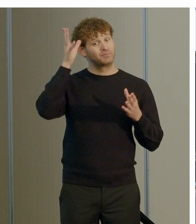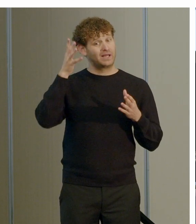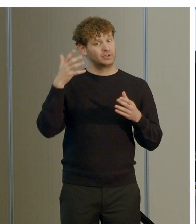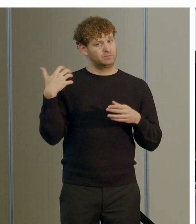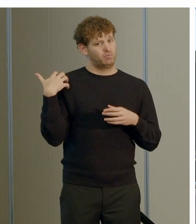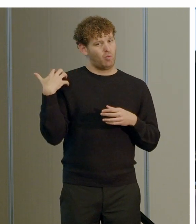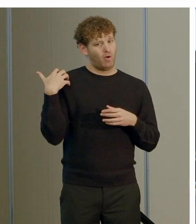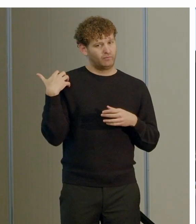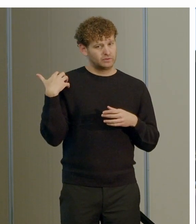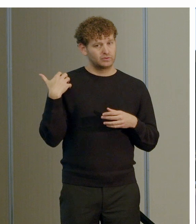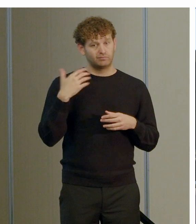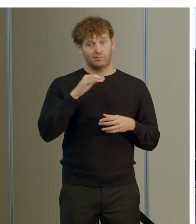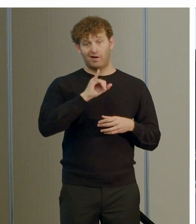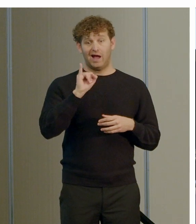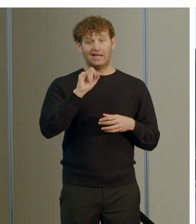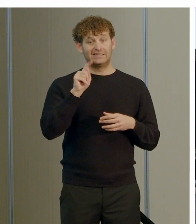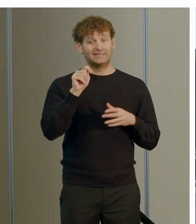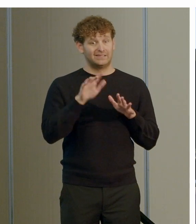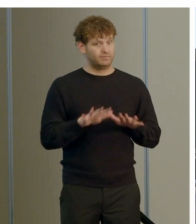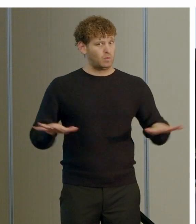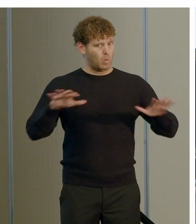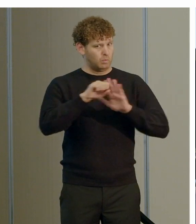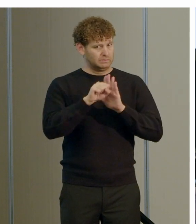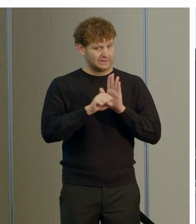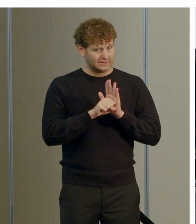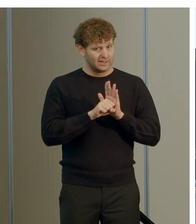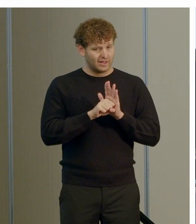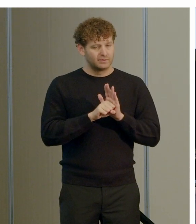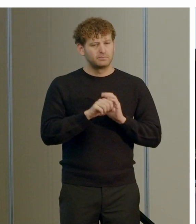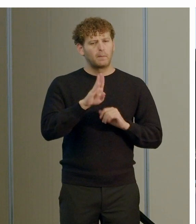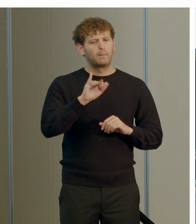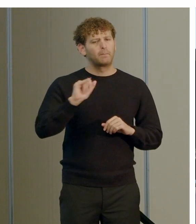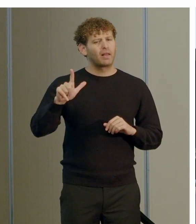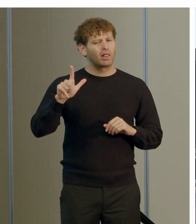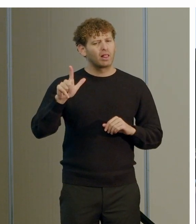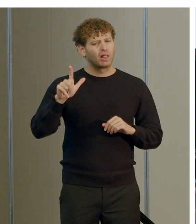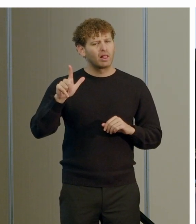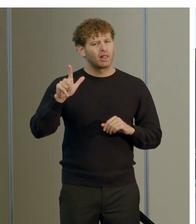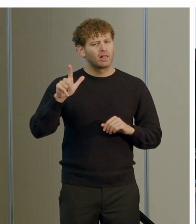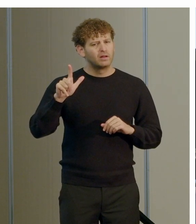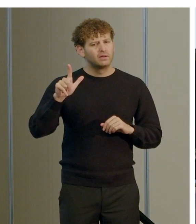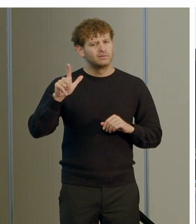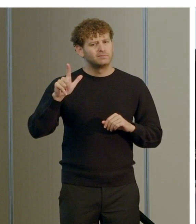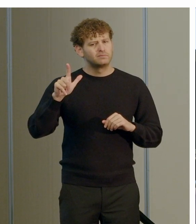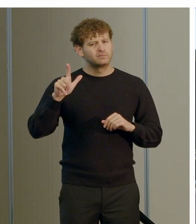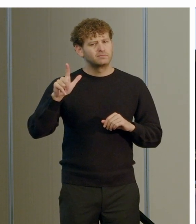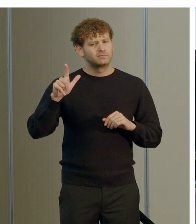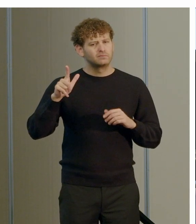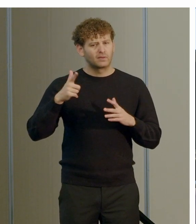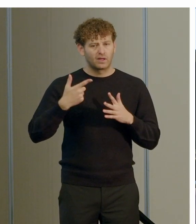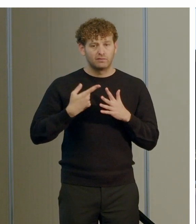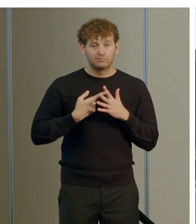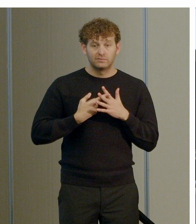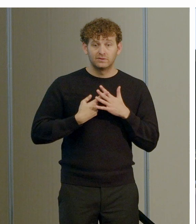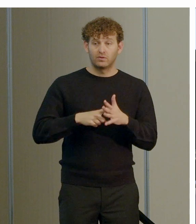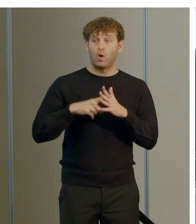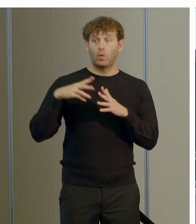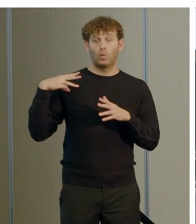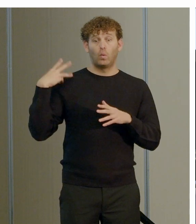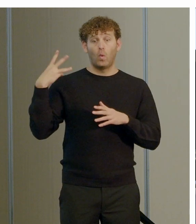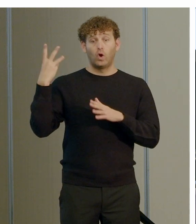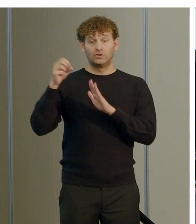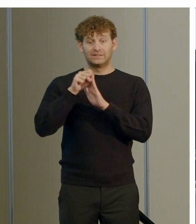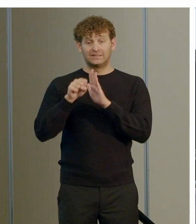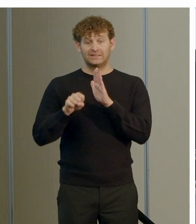Kehoe. Bill actually came from LA County. He had started in Washington State, but he came down to LA County, which is